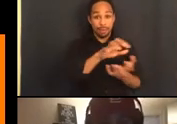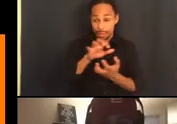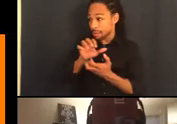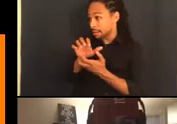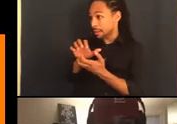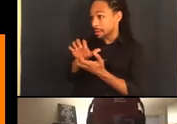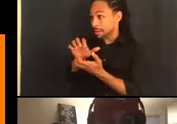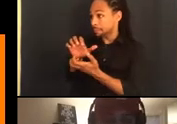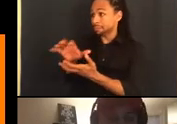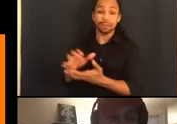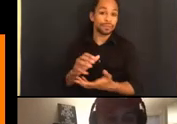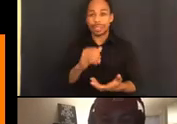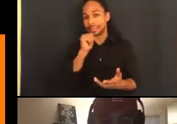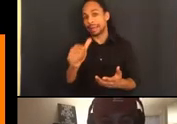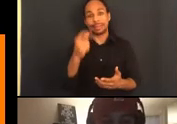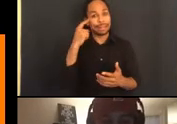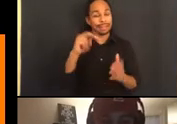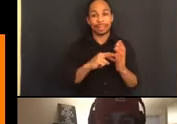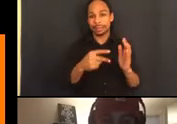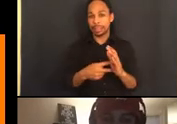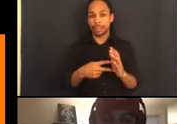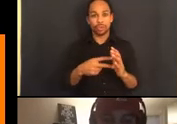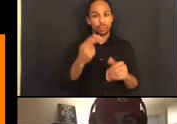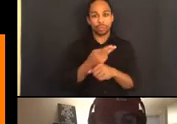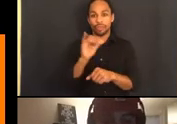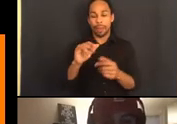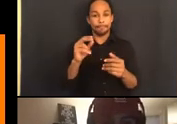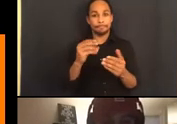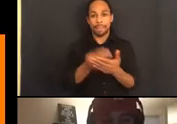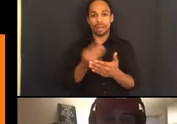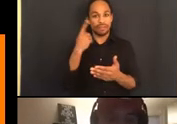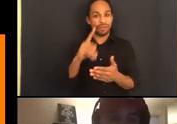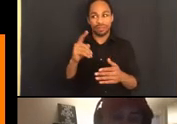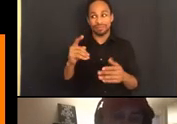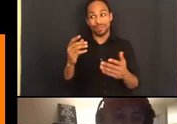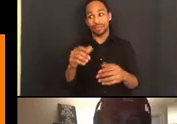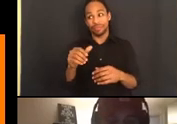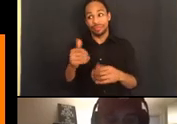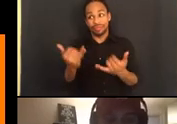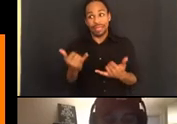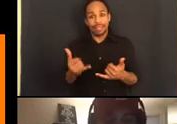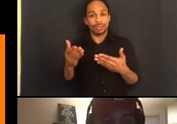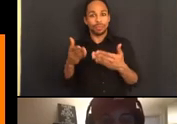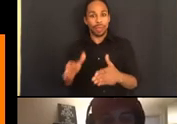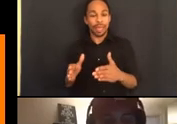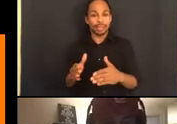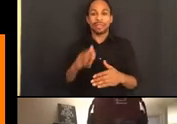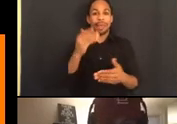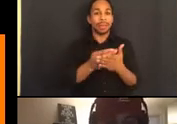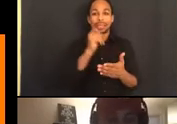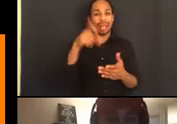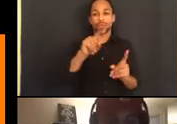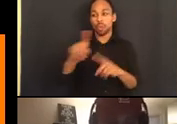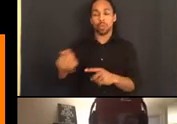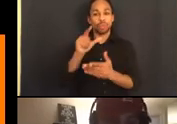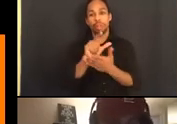that it's not intended to. People on a local level should know that that money does not have to go to law enforcement, and it could be diverted to different projects